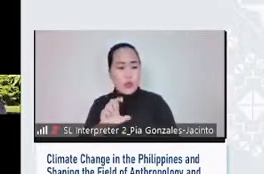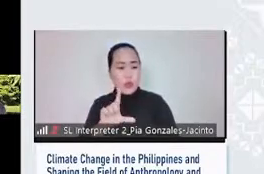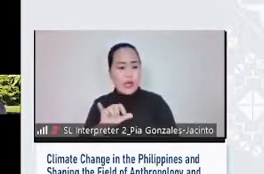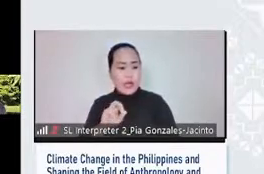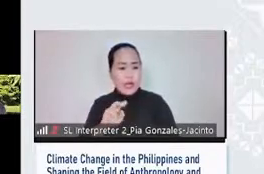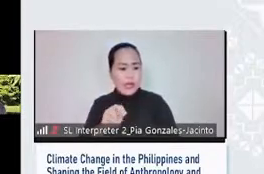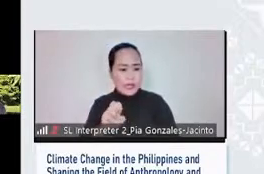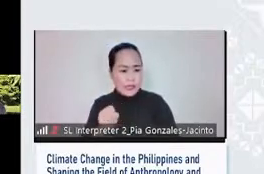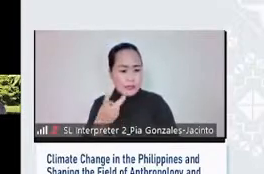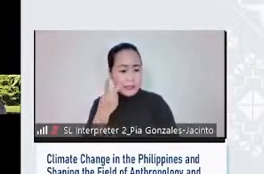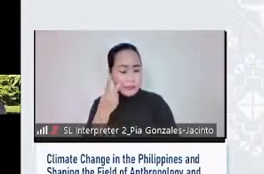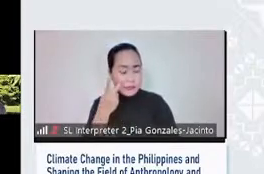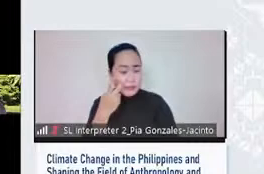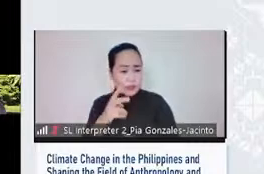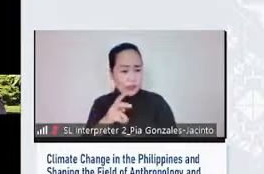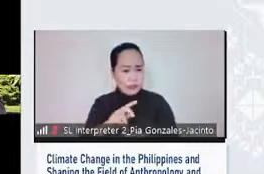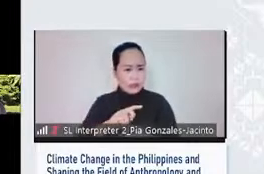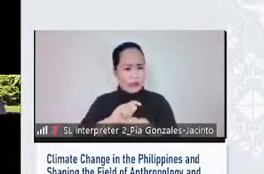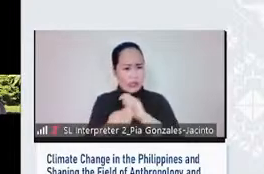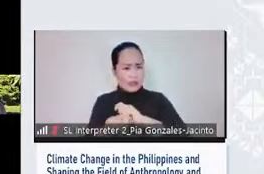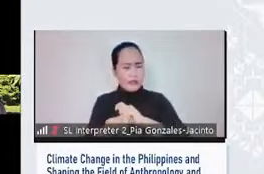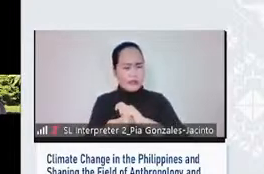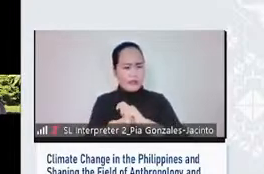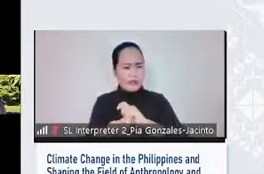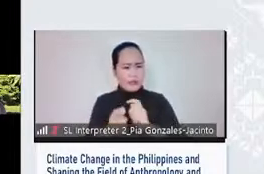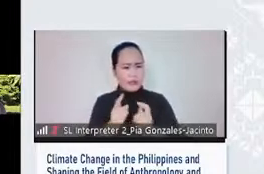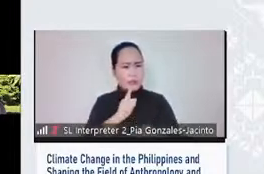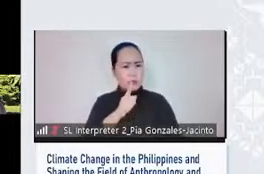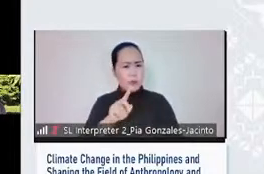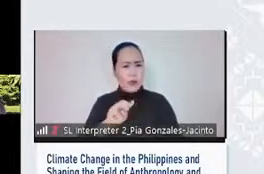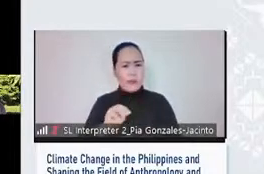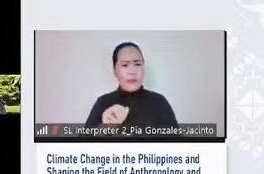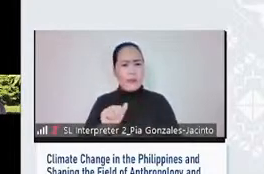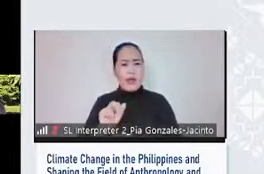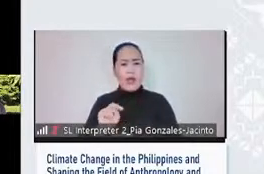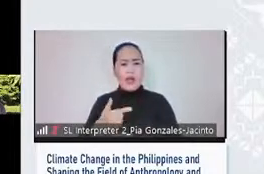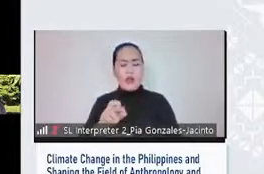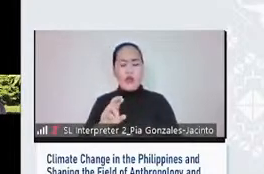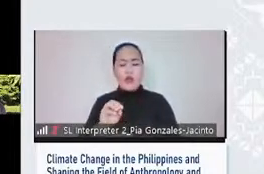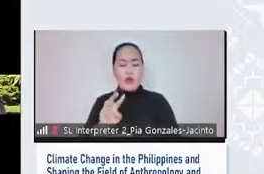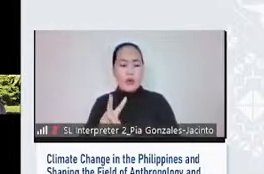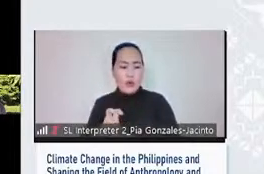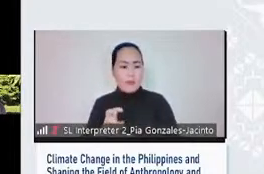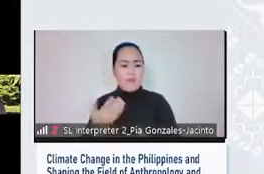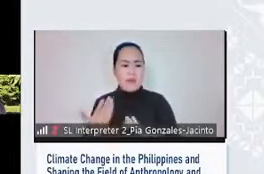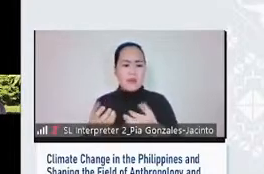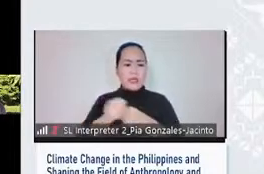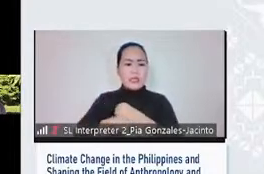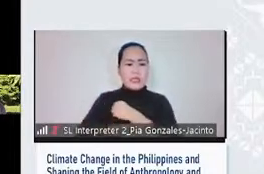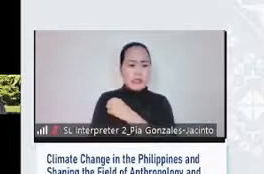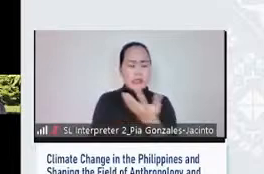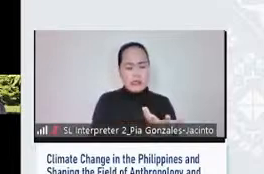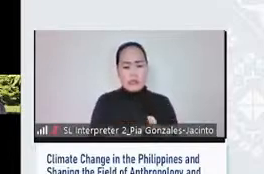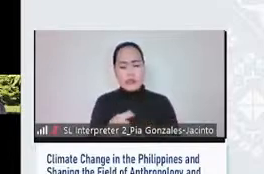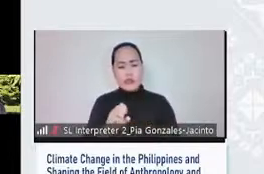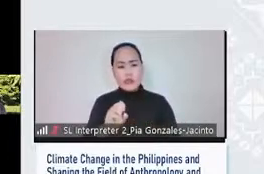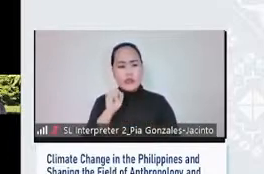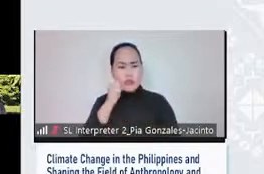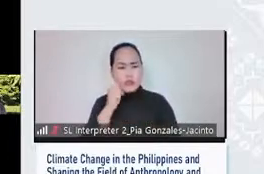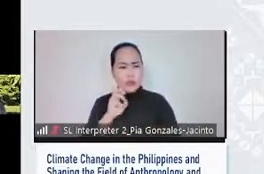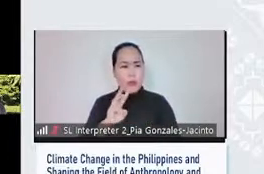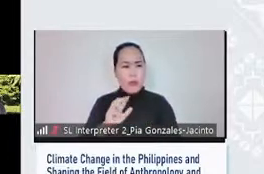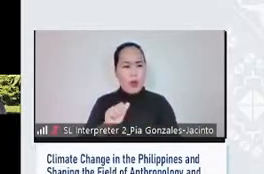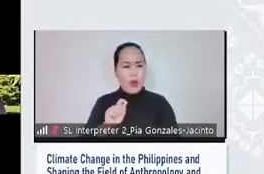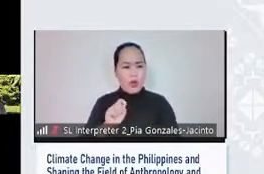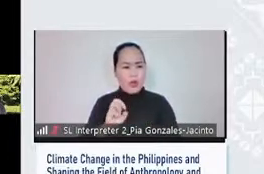were relatively sudden, mangrove would have been either drowned in saltwater or stranded in freshwater on retreat. Mangrove is slow to respond to these